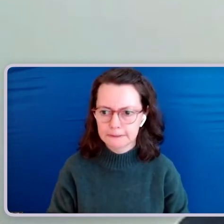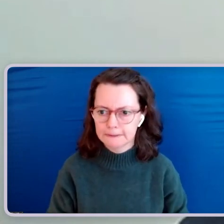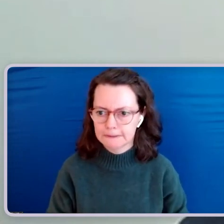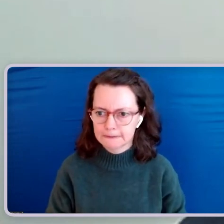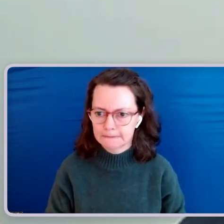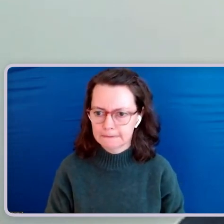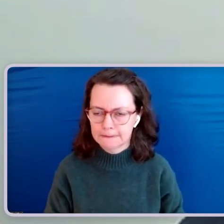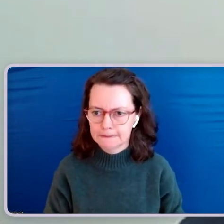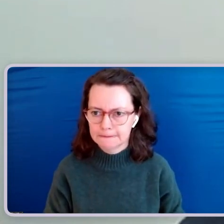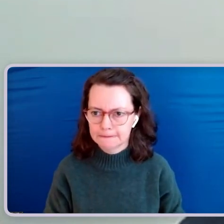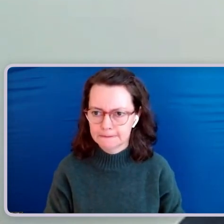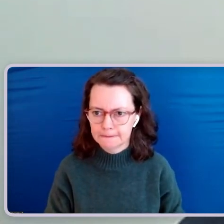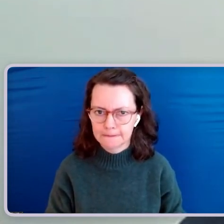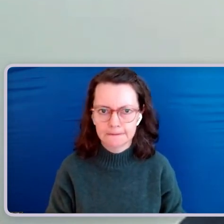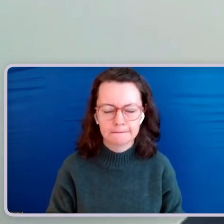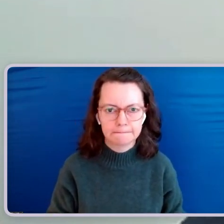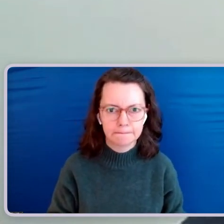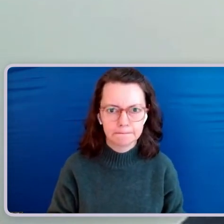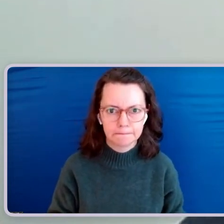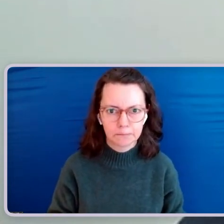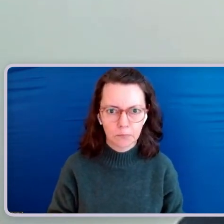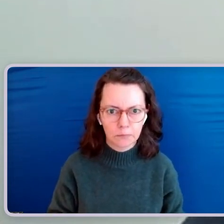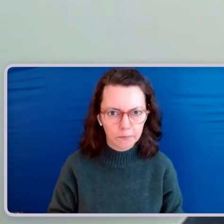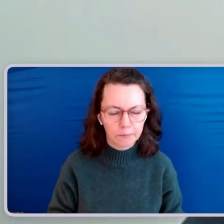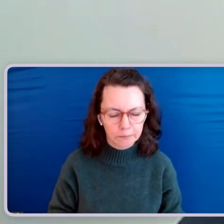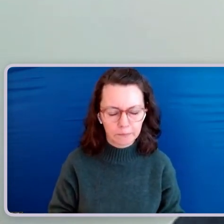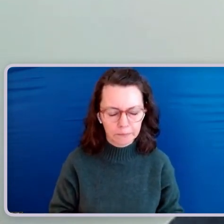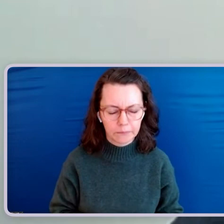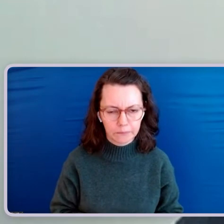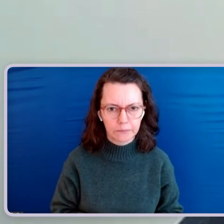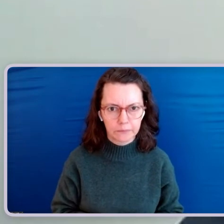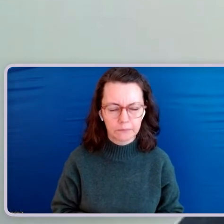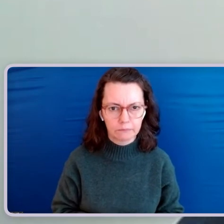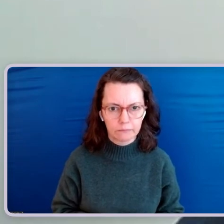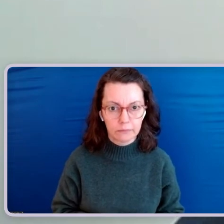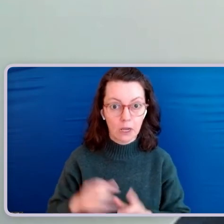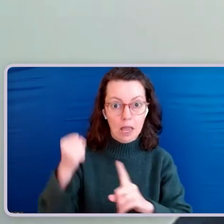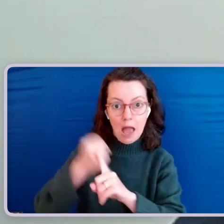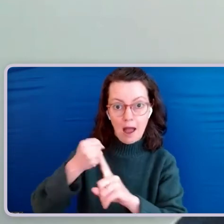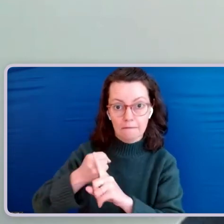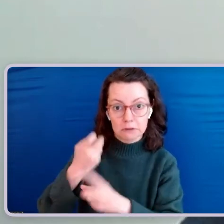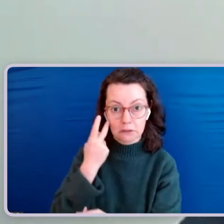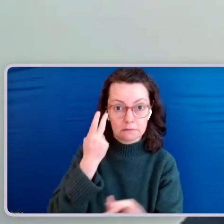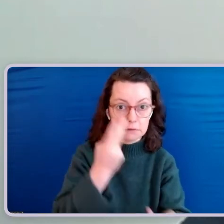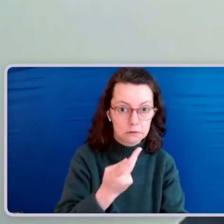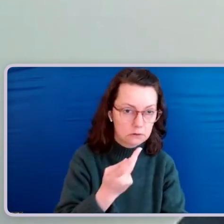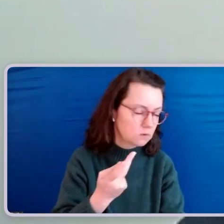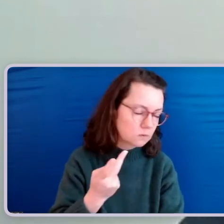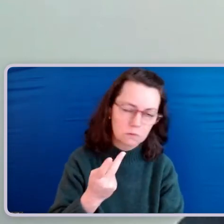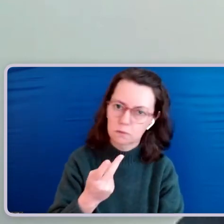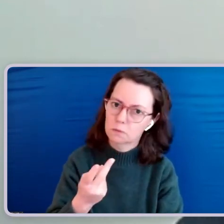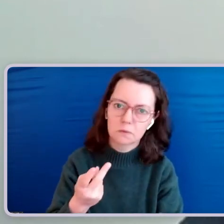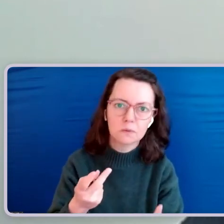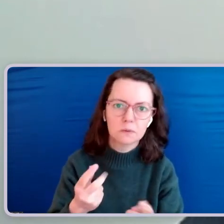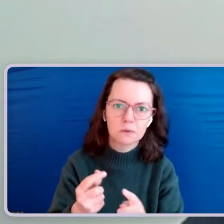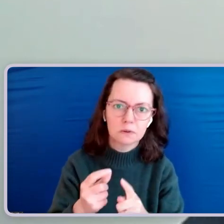Also, getting advocacy organisations out into group homes as well was quite interesting and quite a lengthy